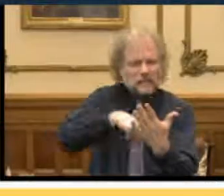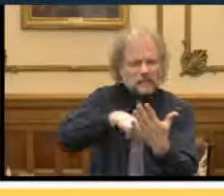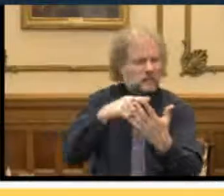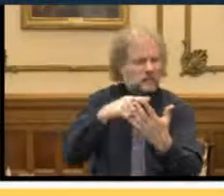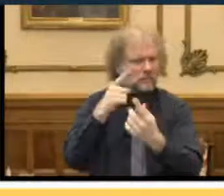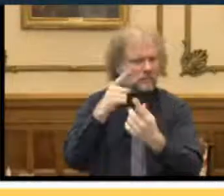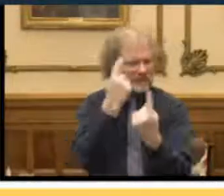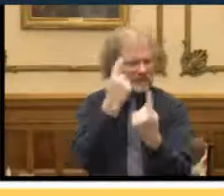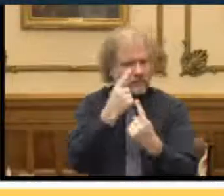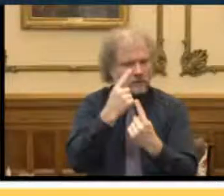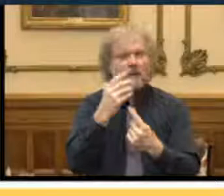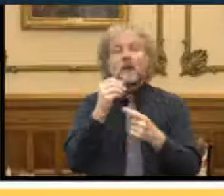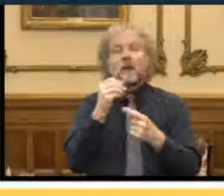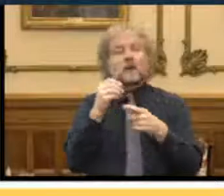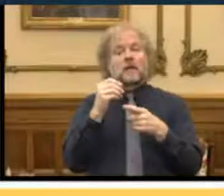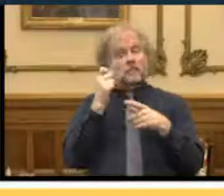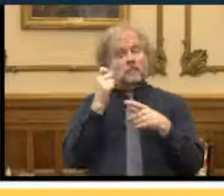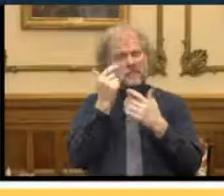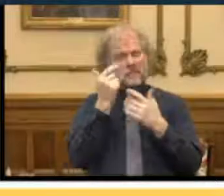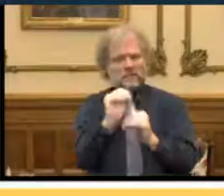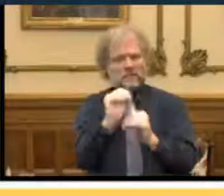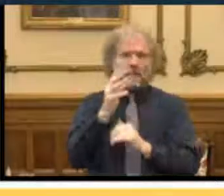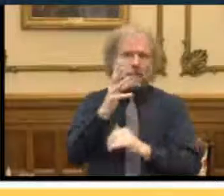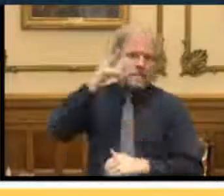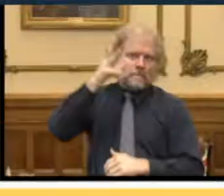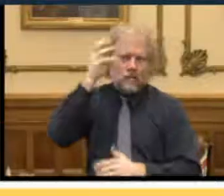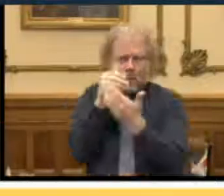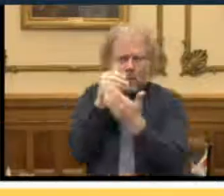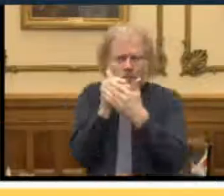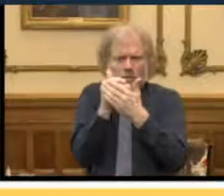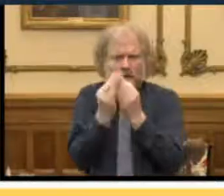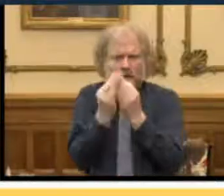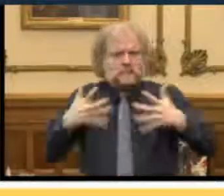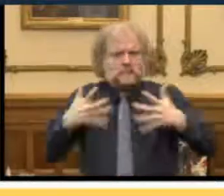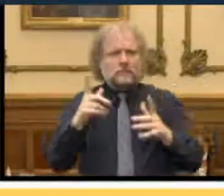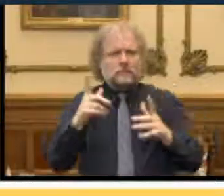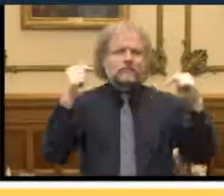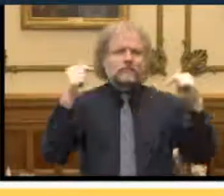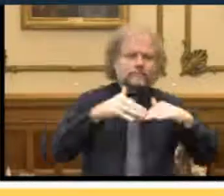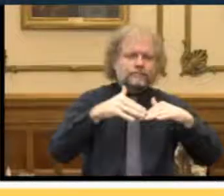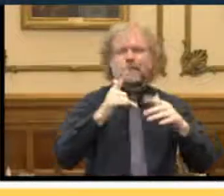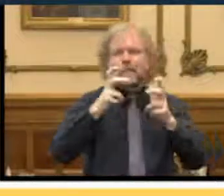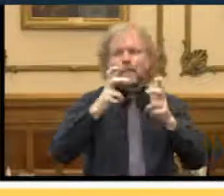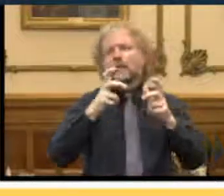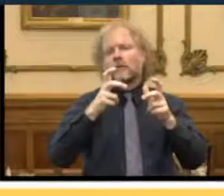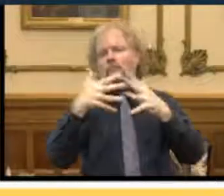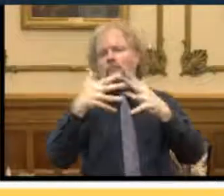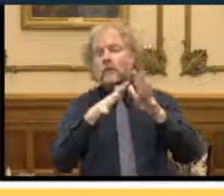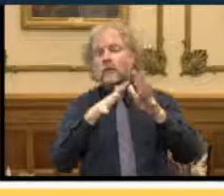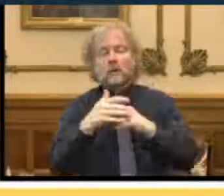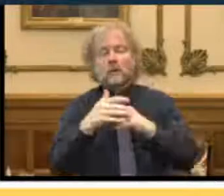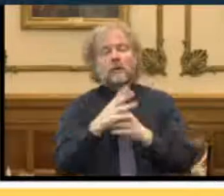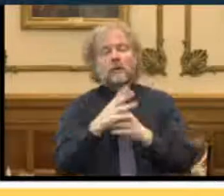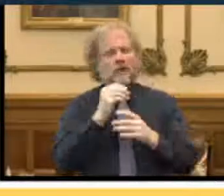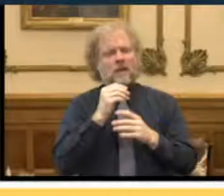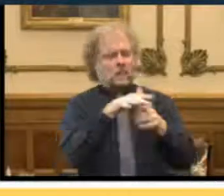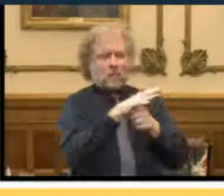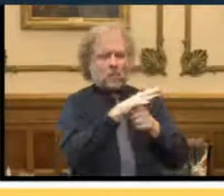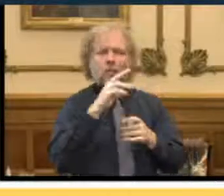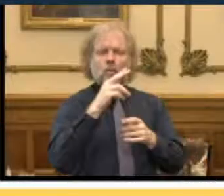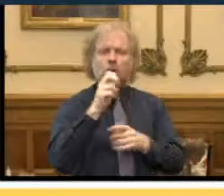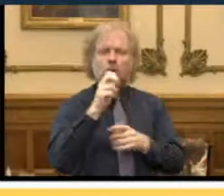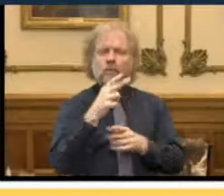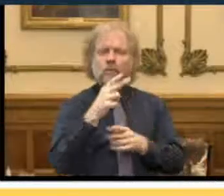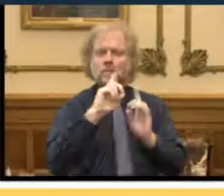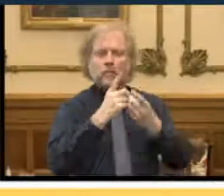consider allowing only parents or close family members to attend athletic and other events, and that they work with their local health department to determine